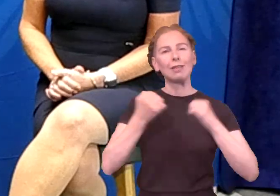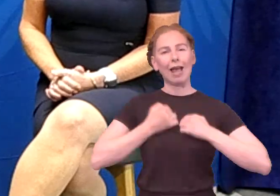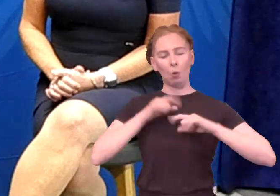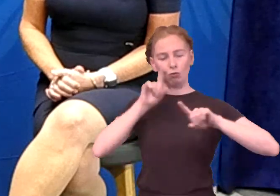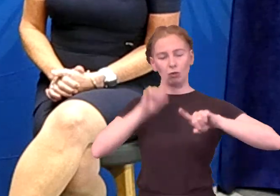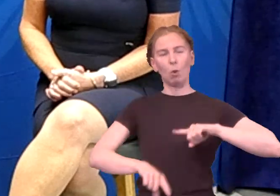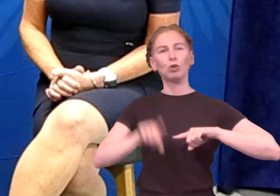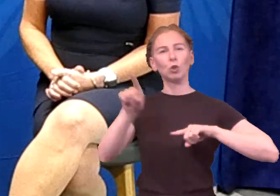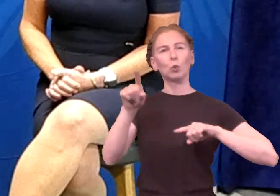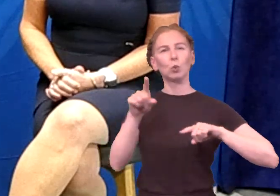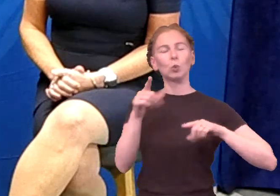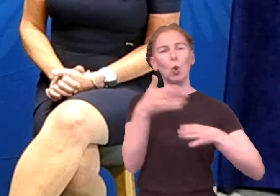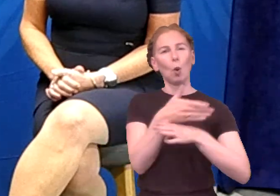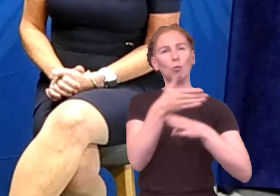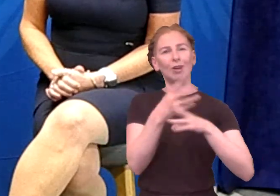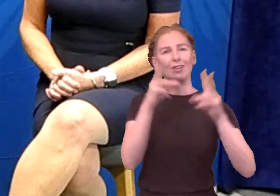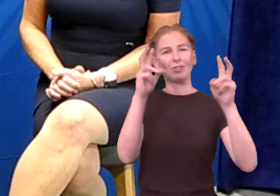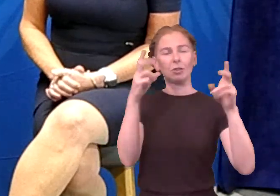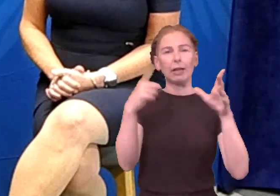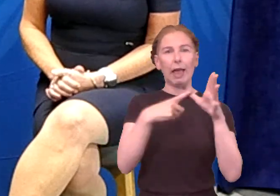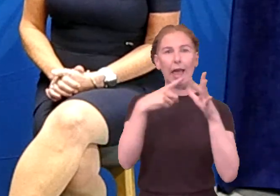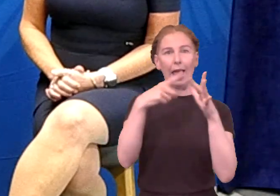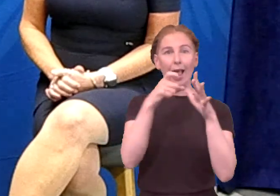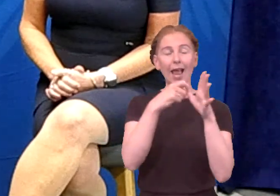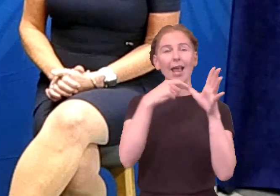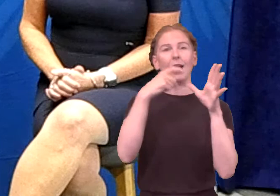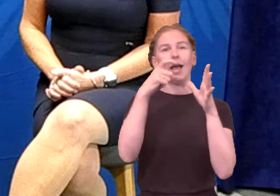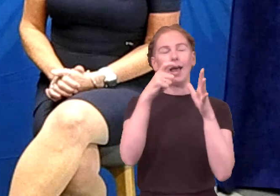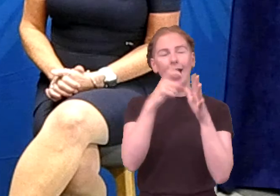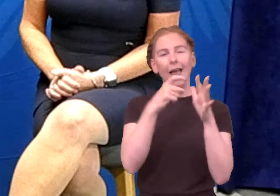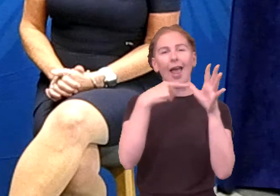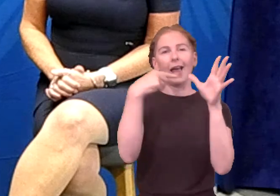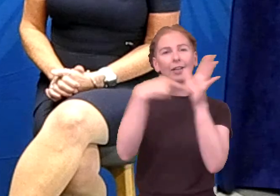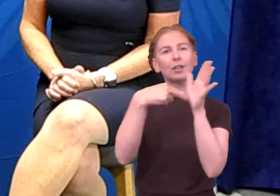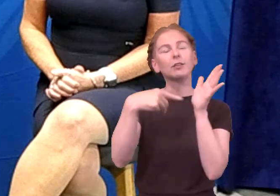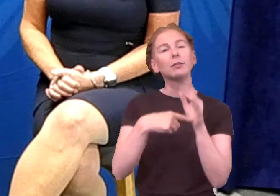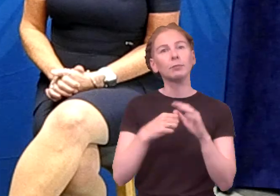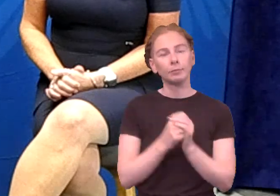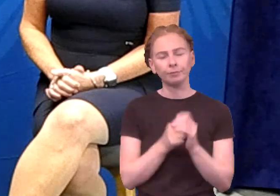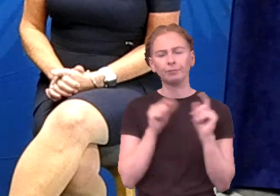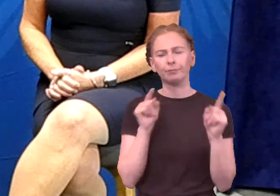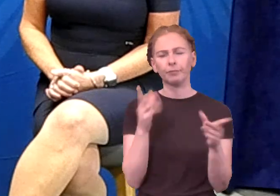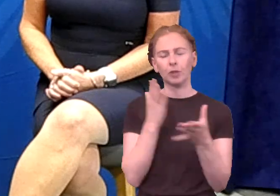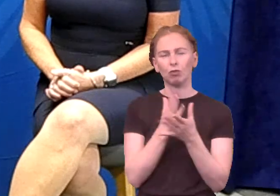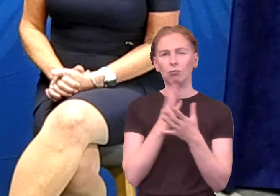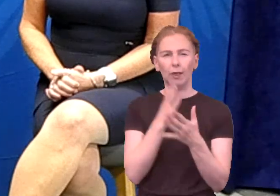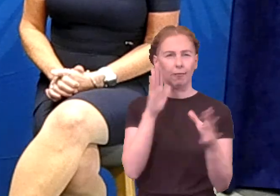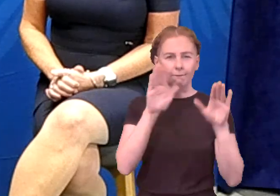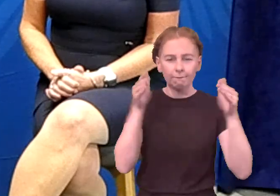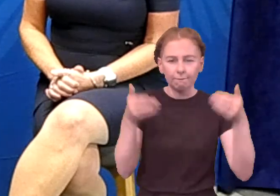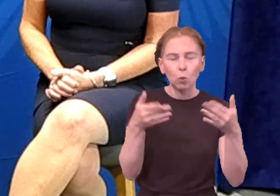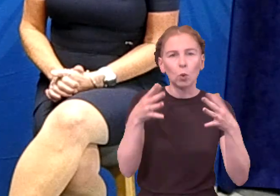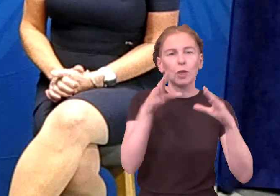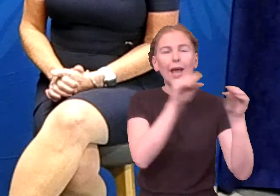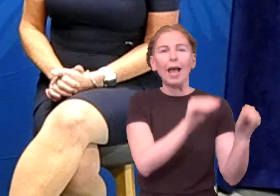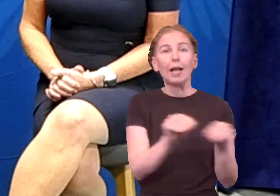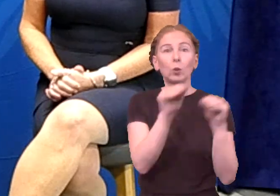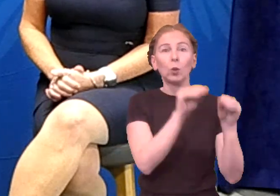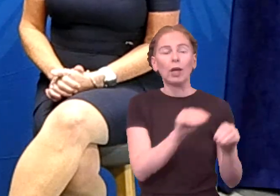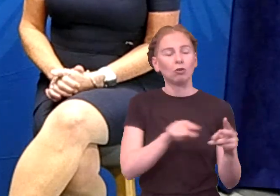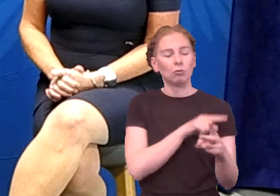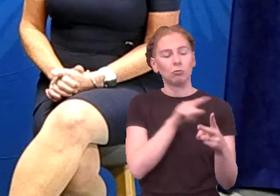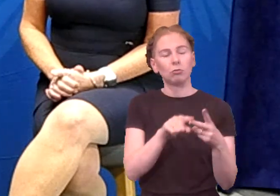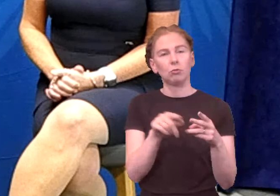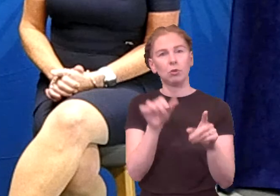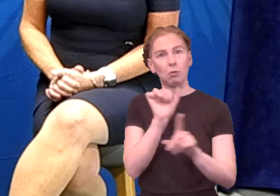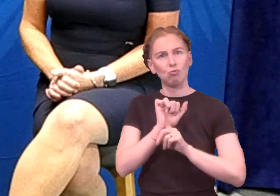touches on a lot of things we've discussed here this evening. So it's around education, prevention work. So